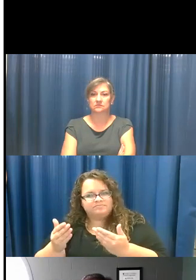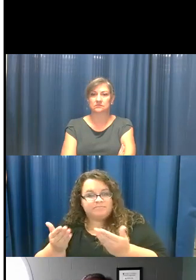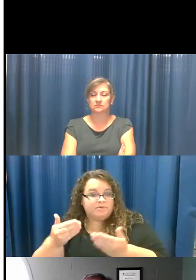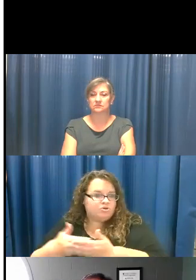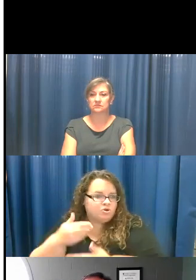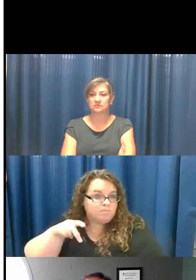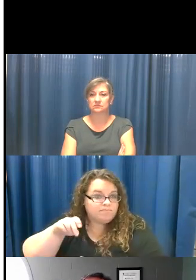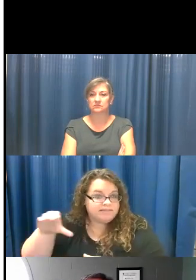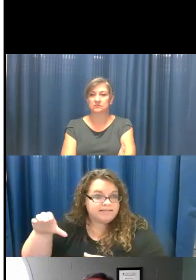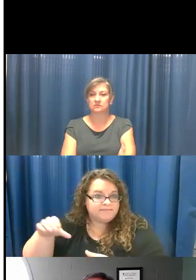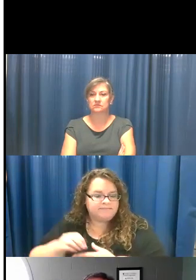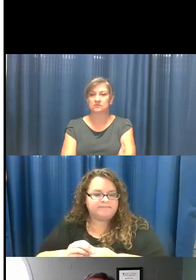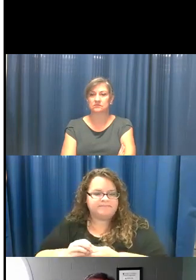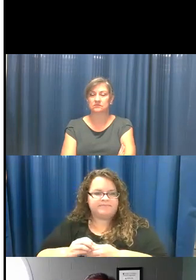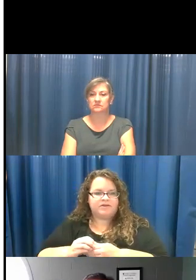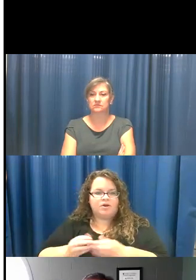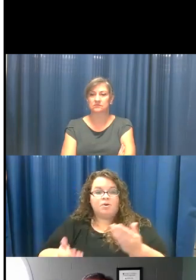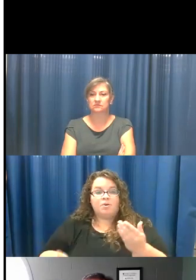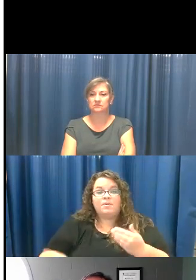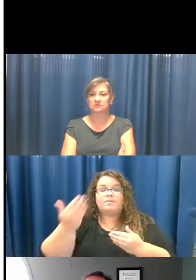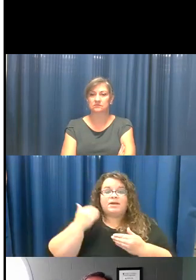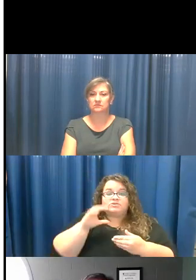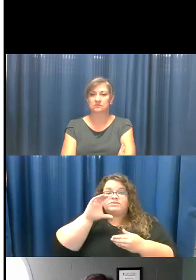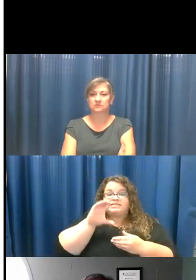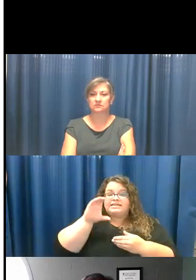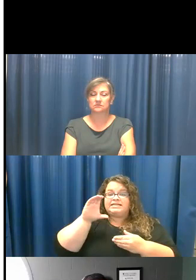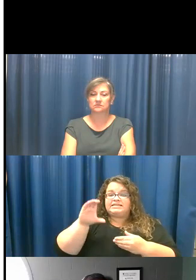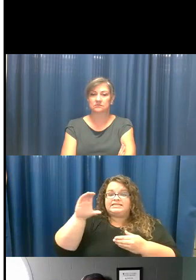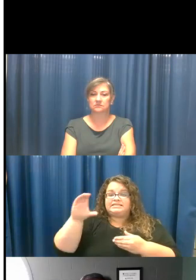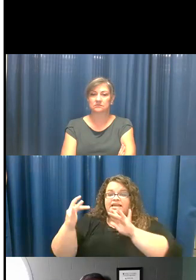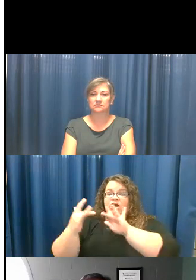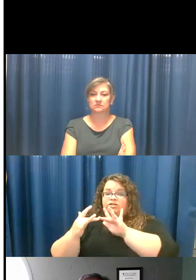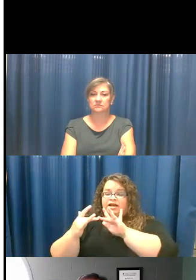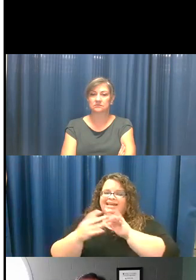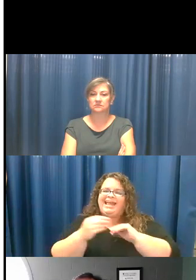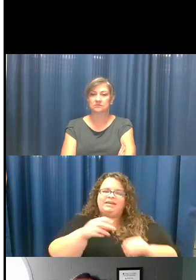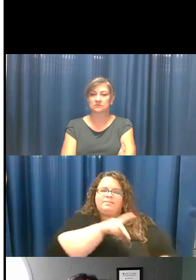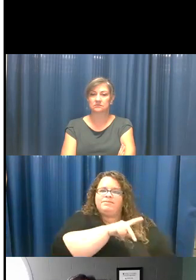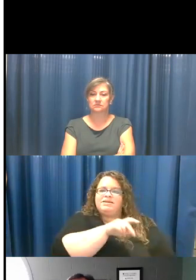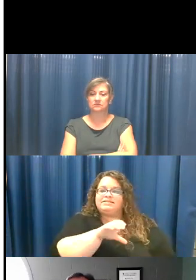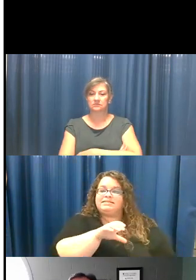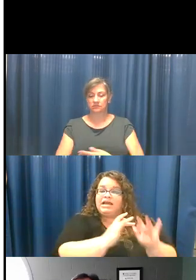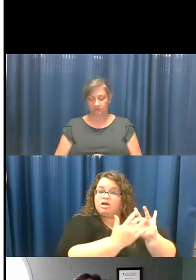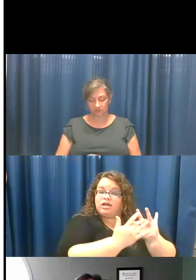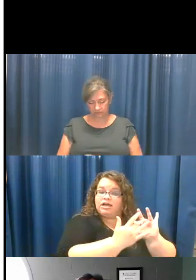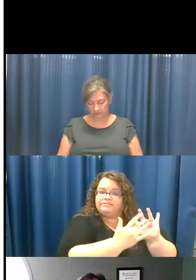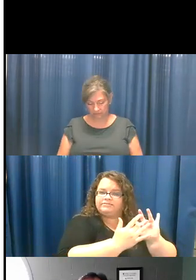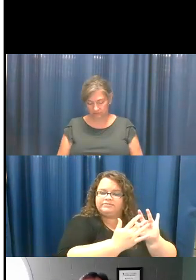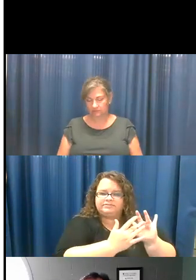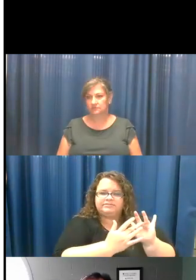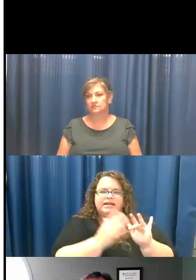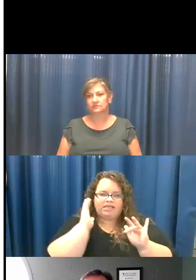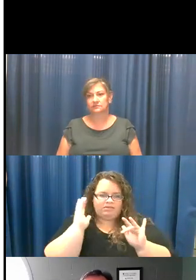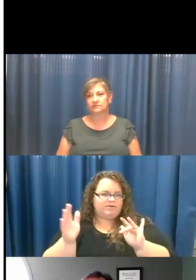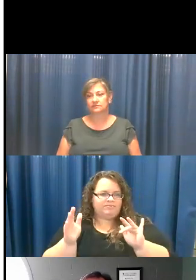what has long been CCC Online and PPCC Online are both going away probably